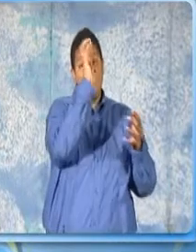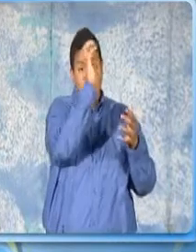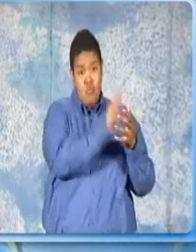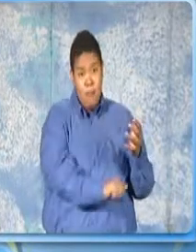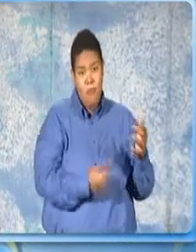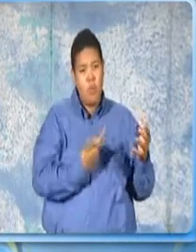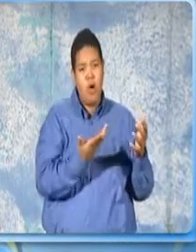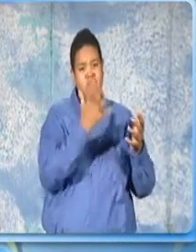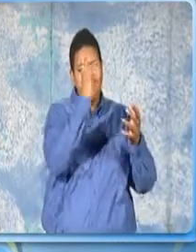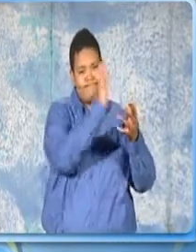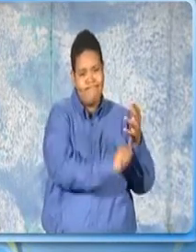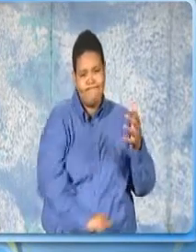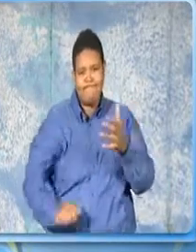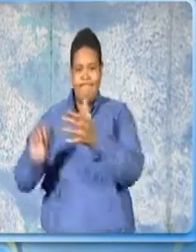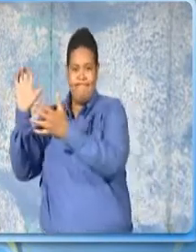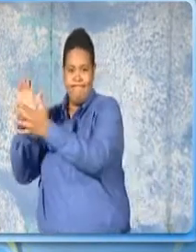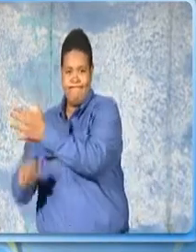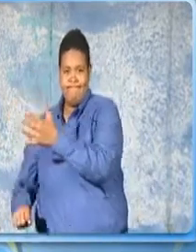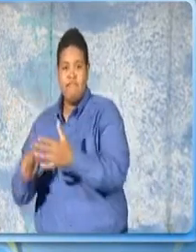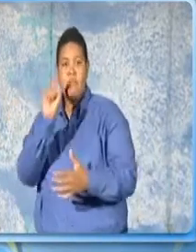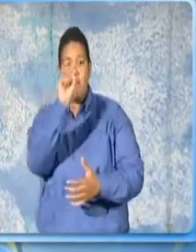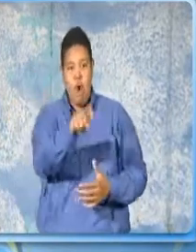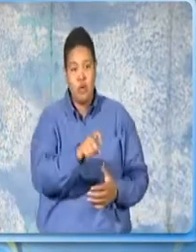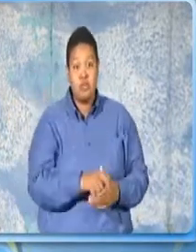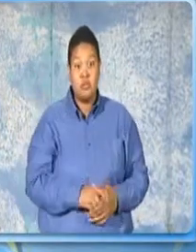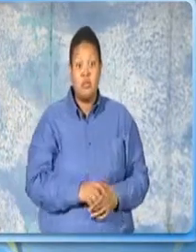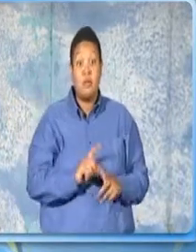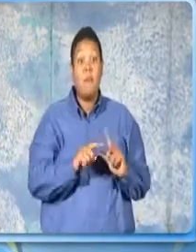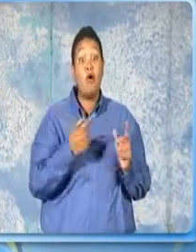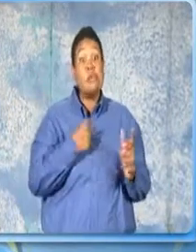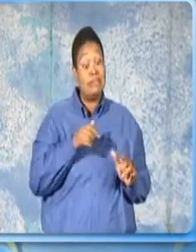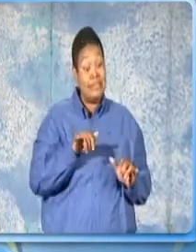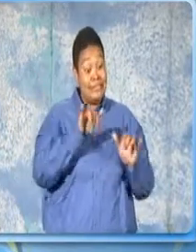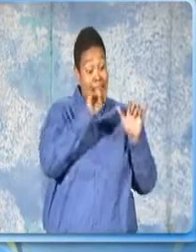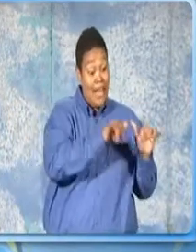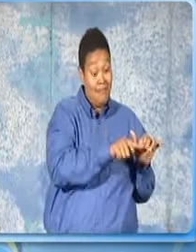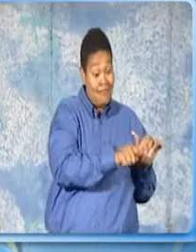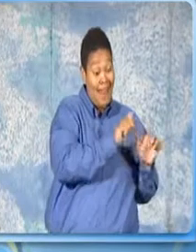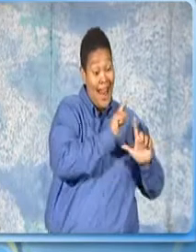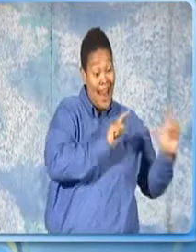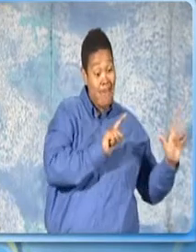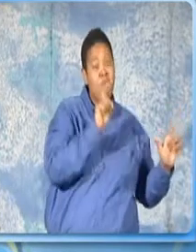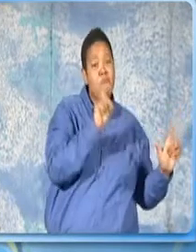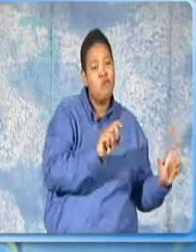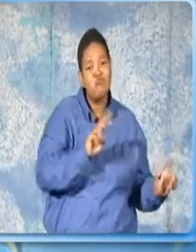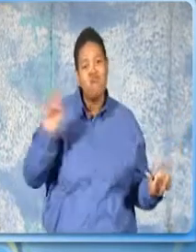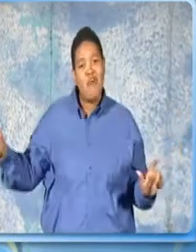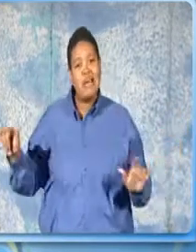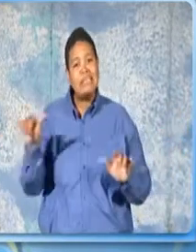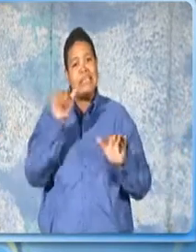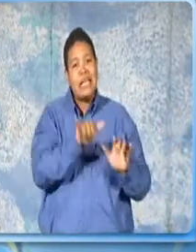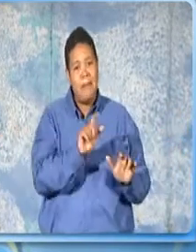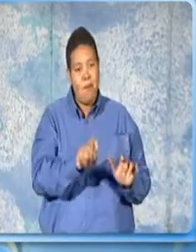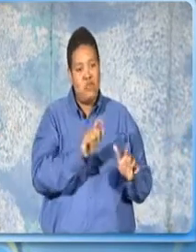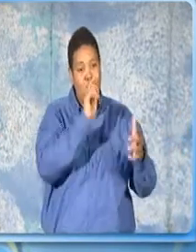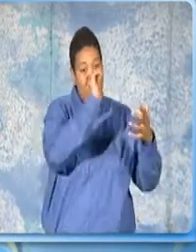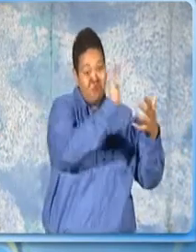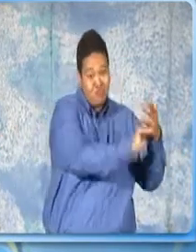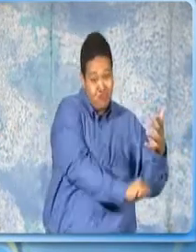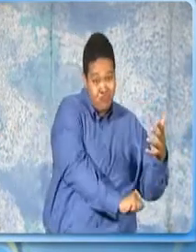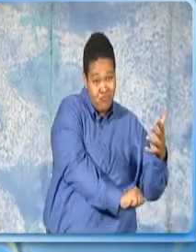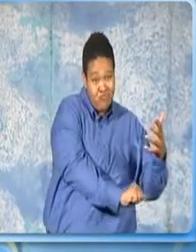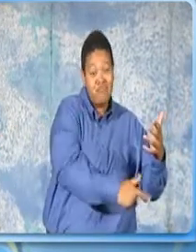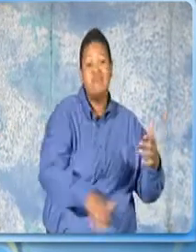we subtract. Of course, what we do on one side, we must do on the other. So we also